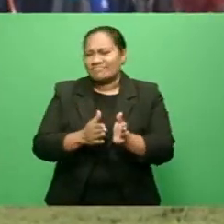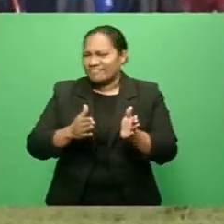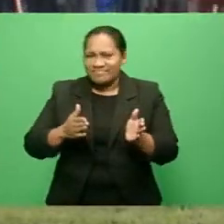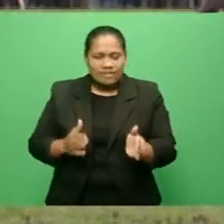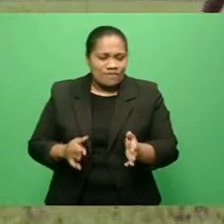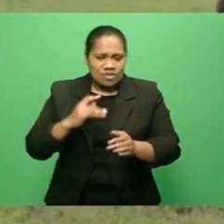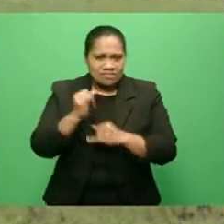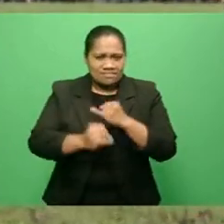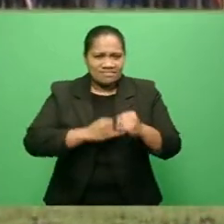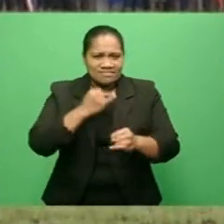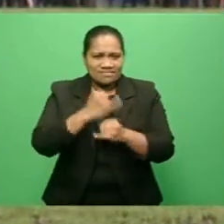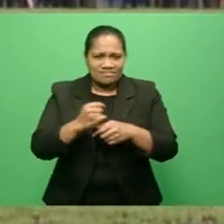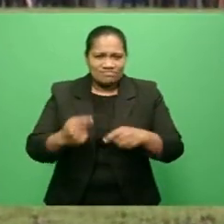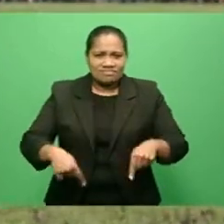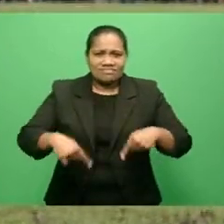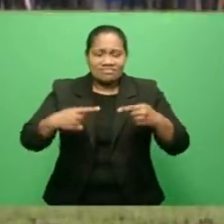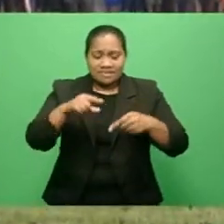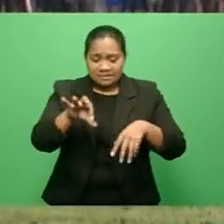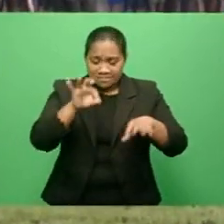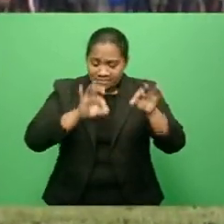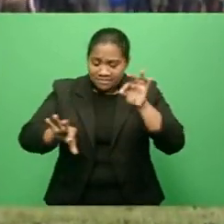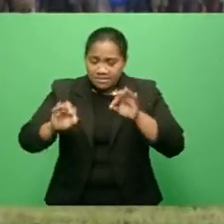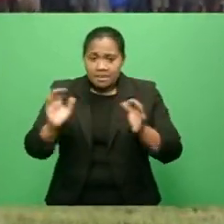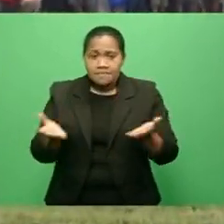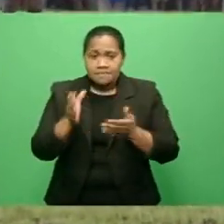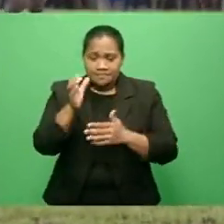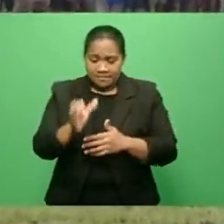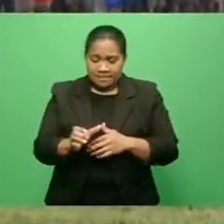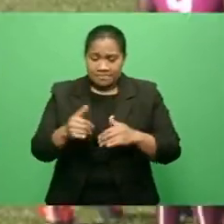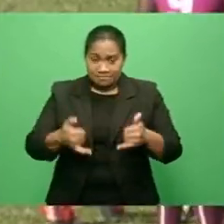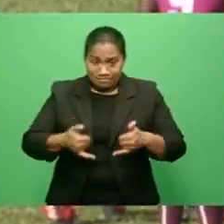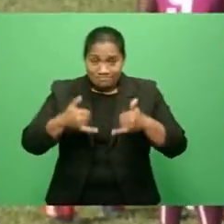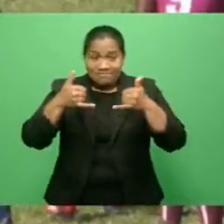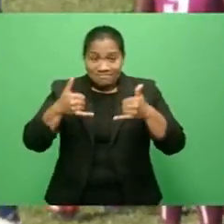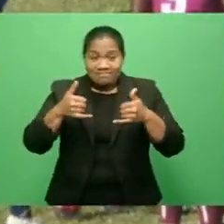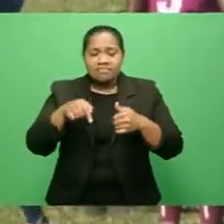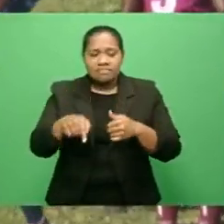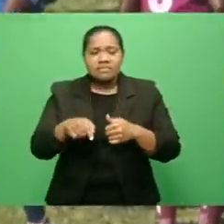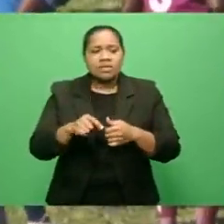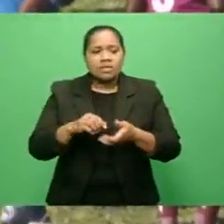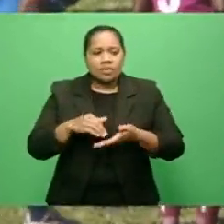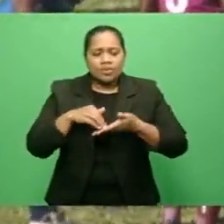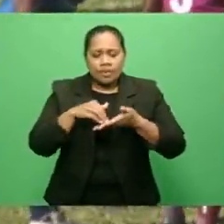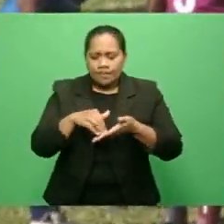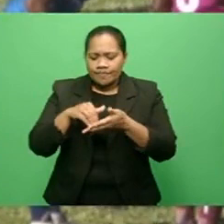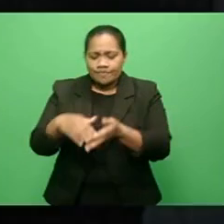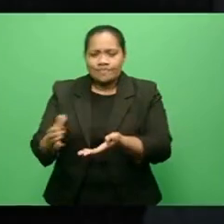adds that selected players in the Skipper Cup have GPS trackers on them to help collect data.